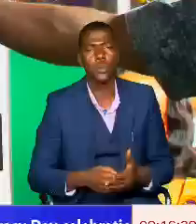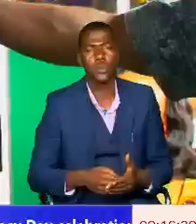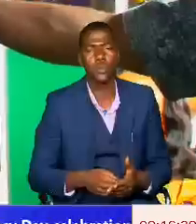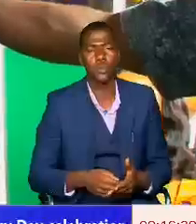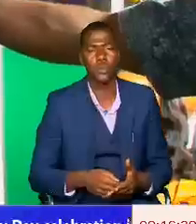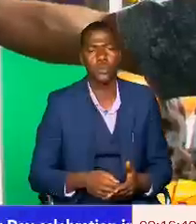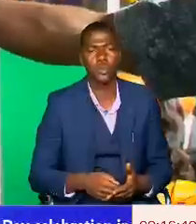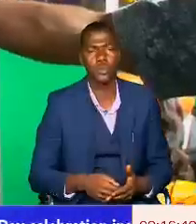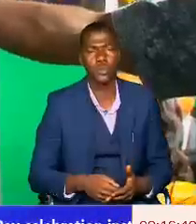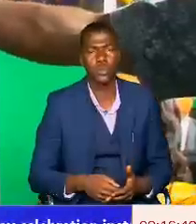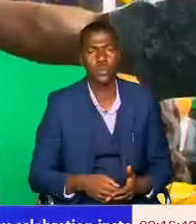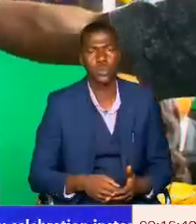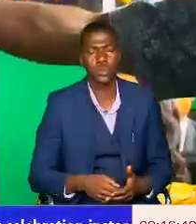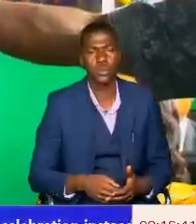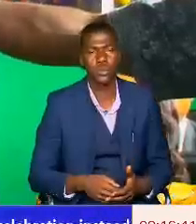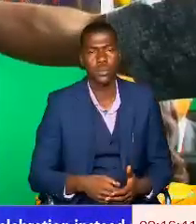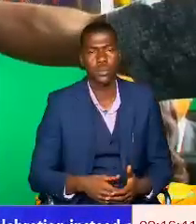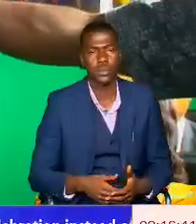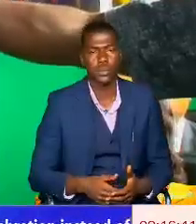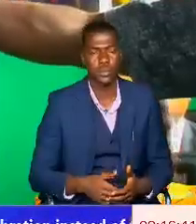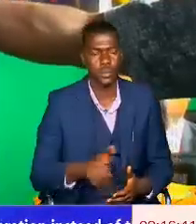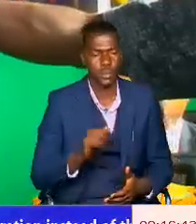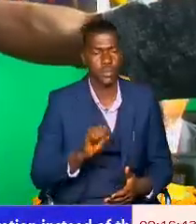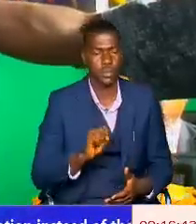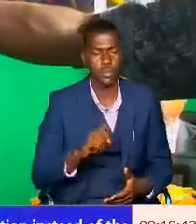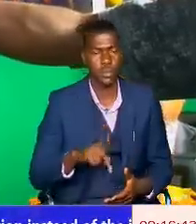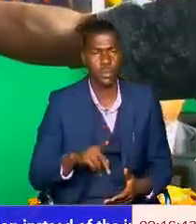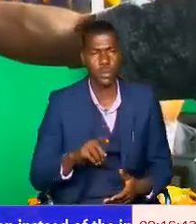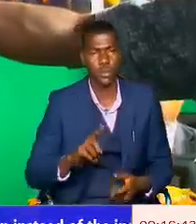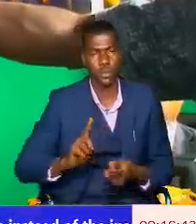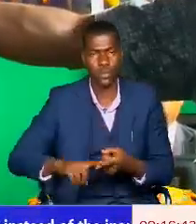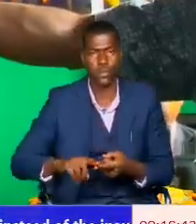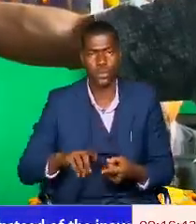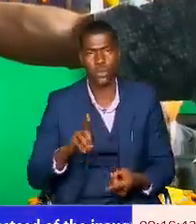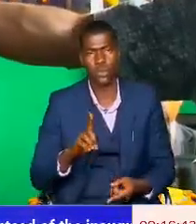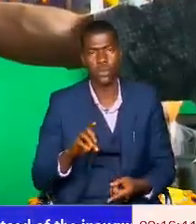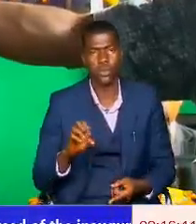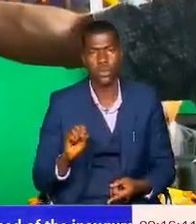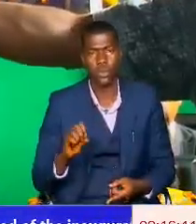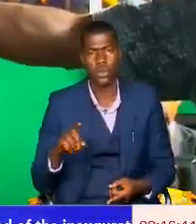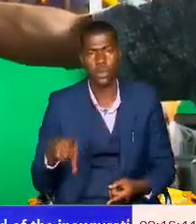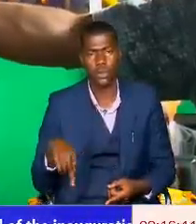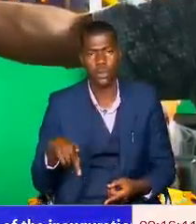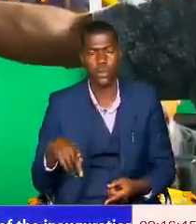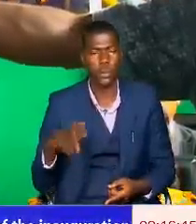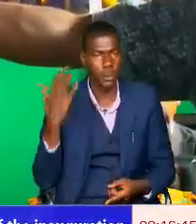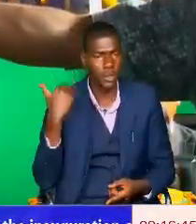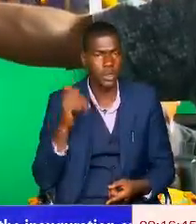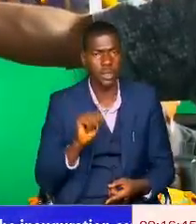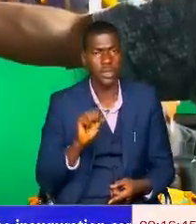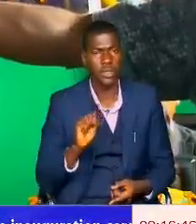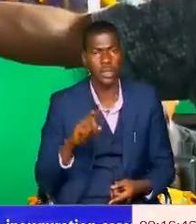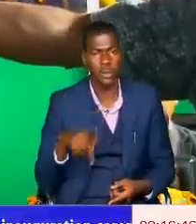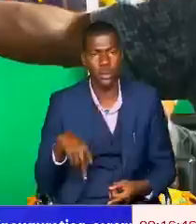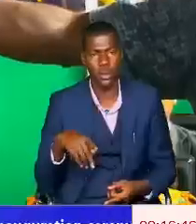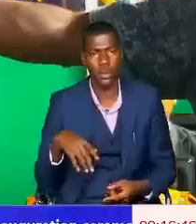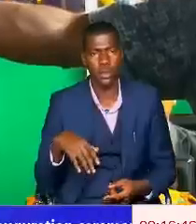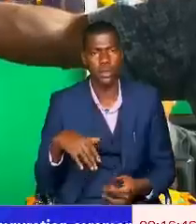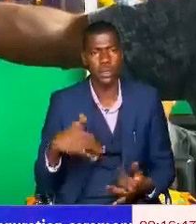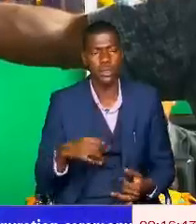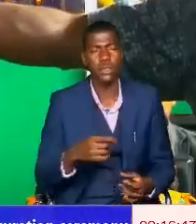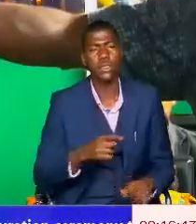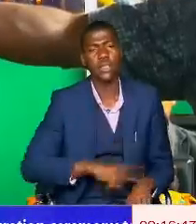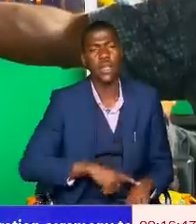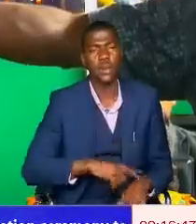reinstate. From ASP to DSP, Nicholas Zakaria. They promote him. Formerly is ASP. But when he go